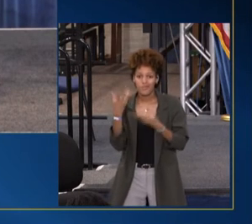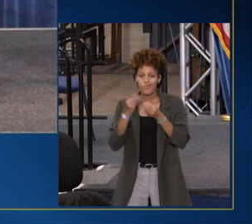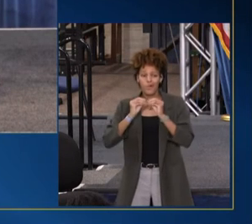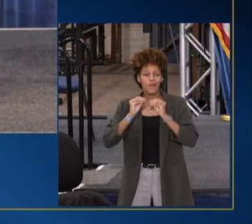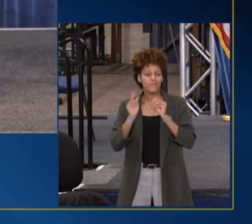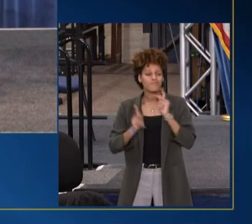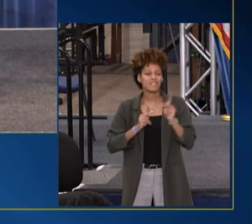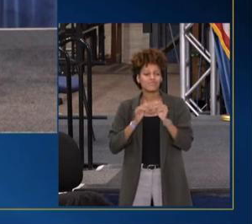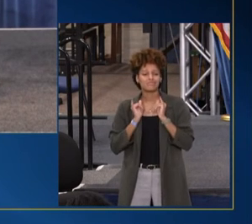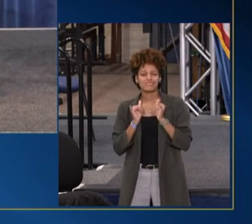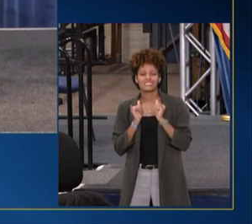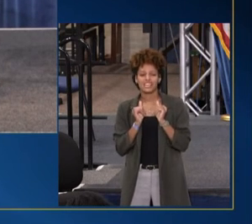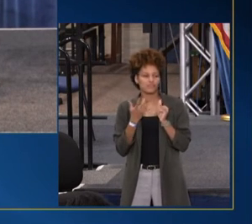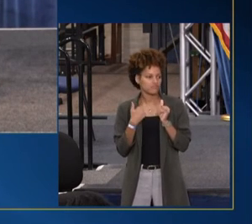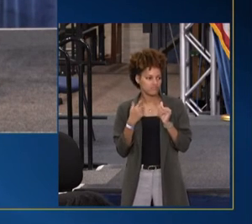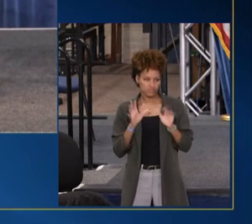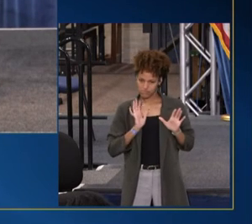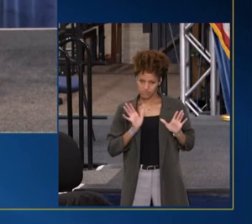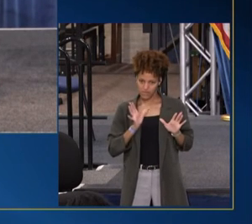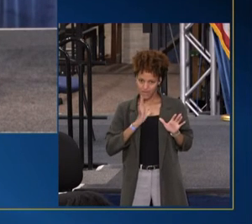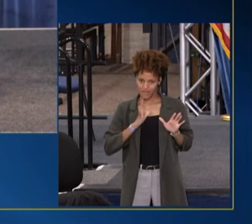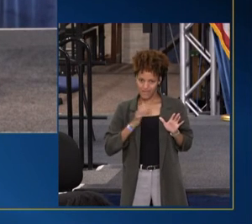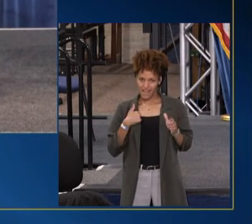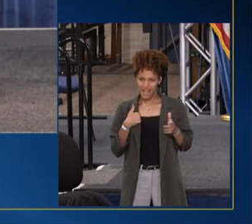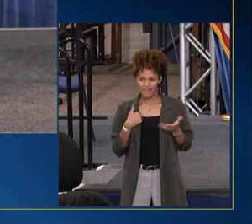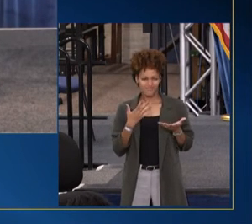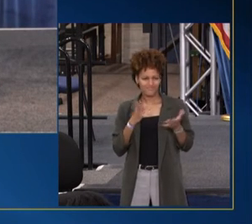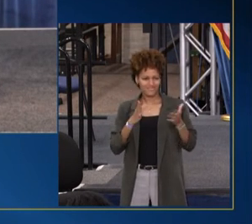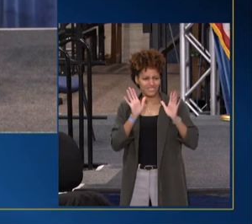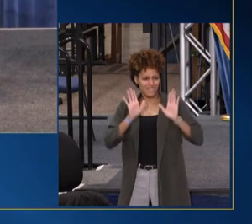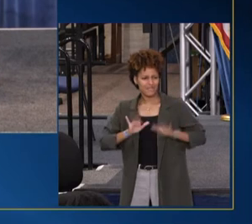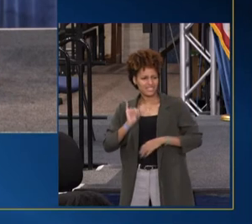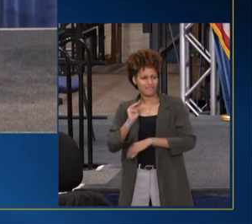like us. We got this, you know. I'm a Grady Monty, best one ever.